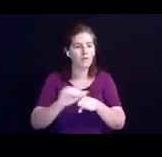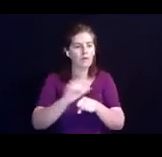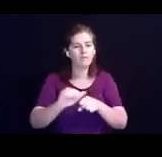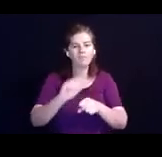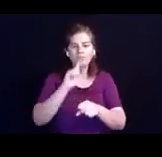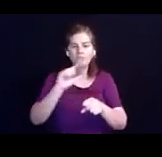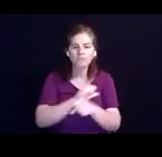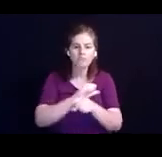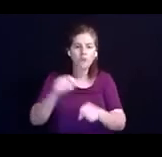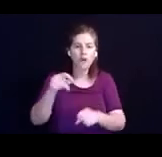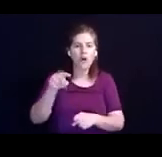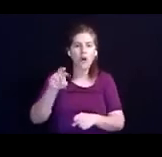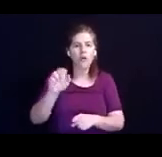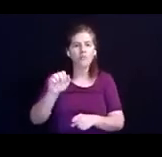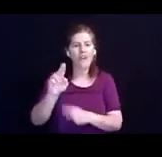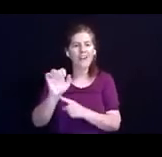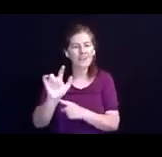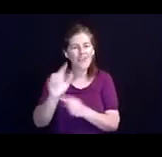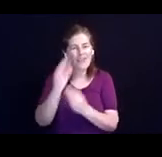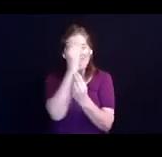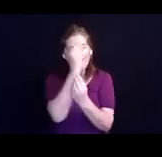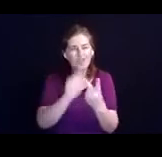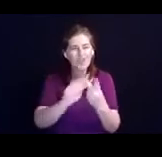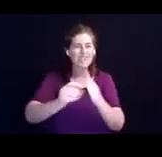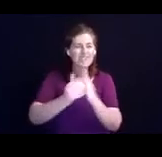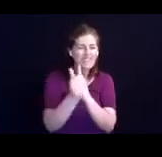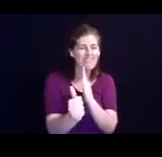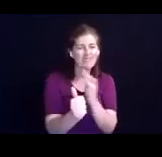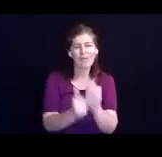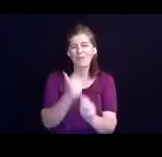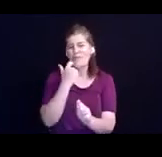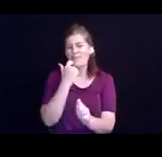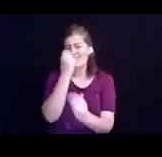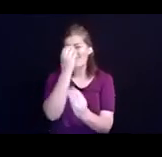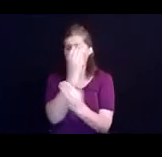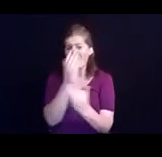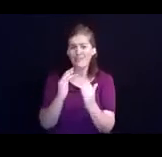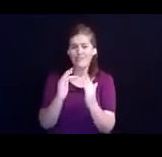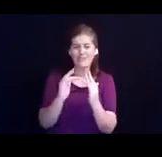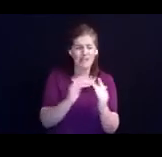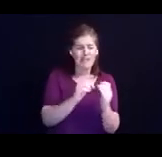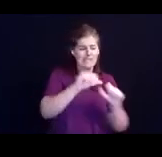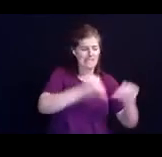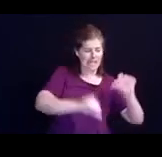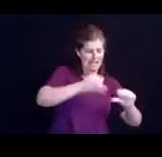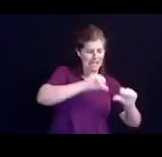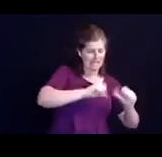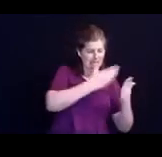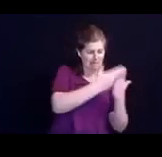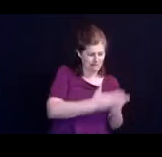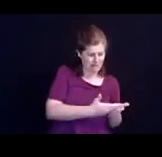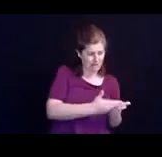information, skills, the latest available knowledge on and translation of the science into practical,